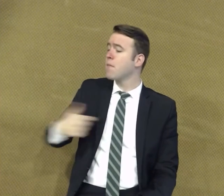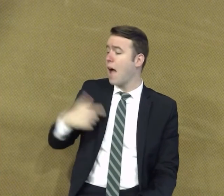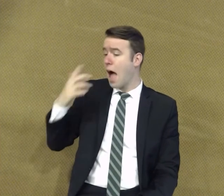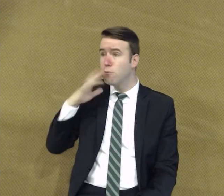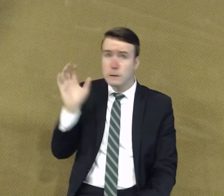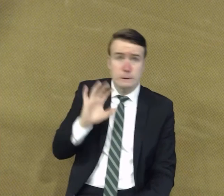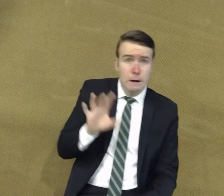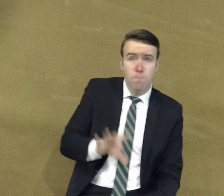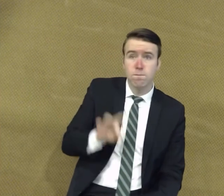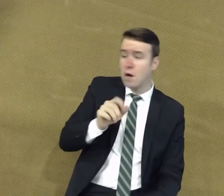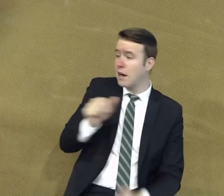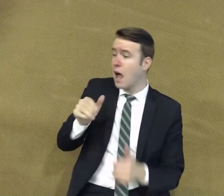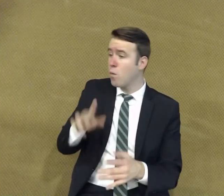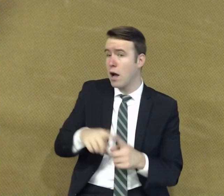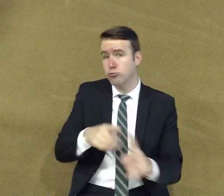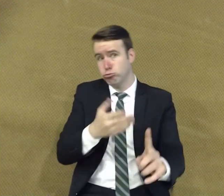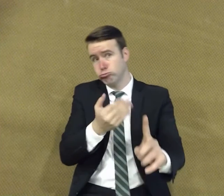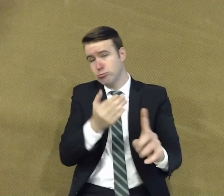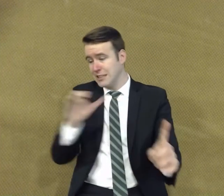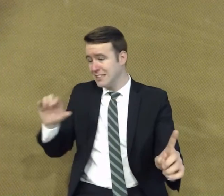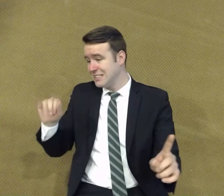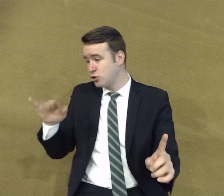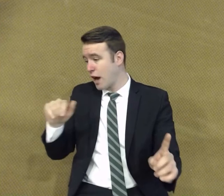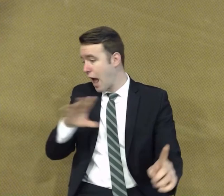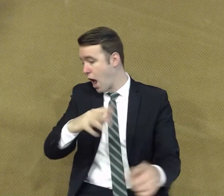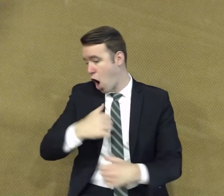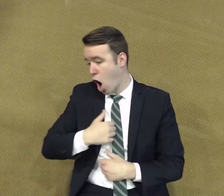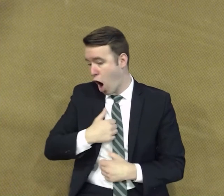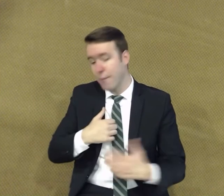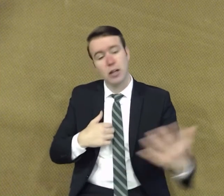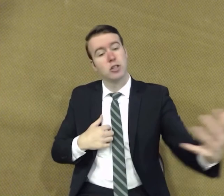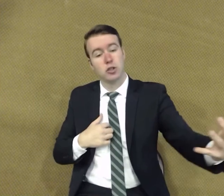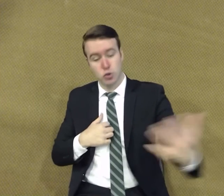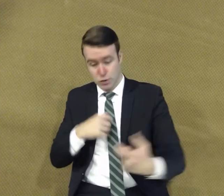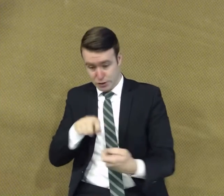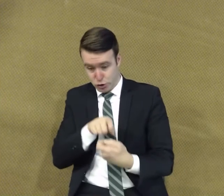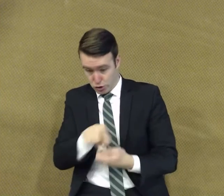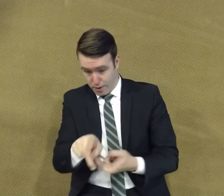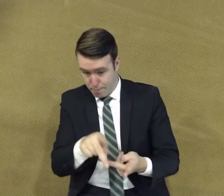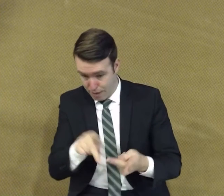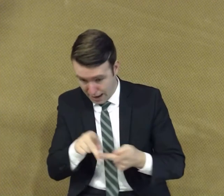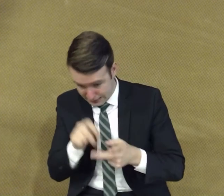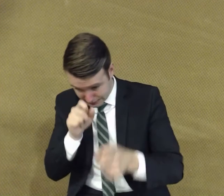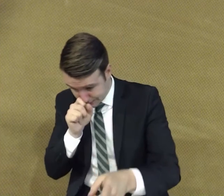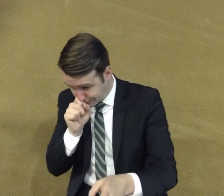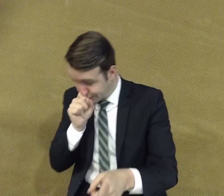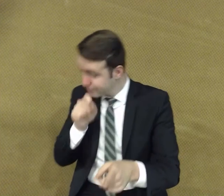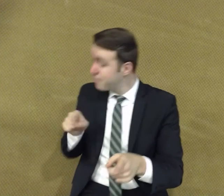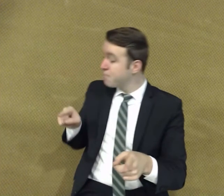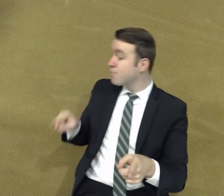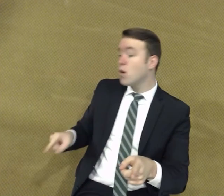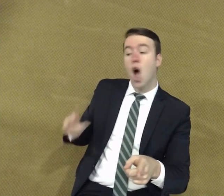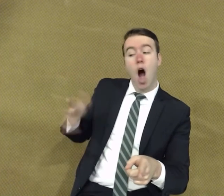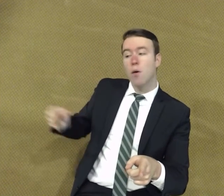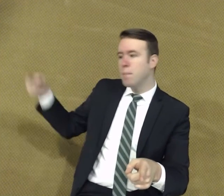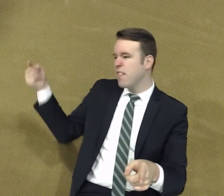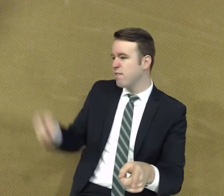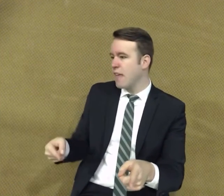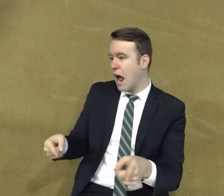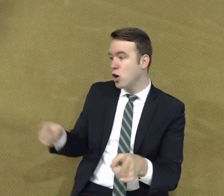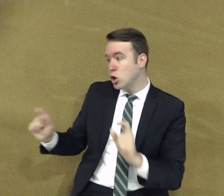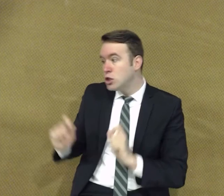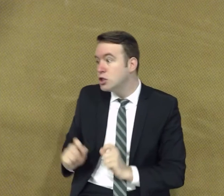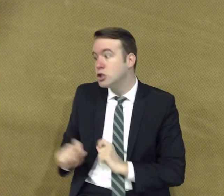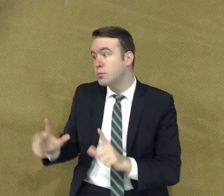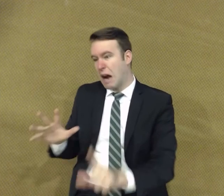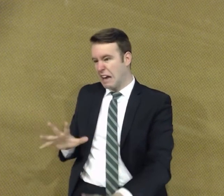I will find a way to draw Sisera and his army to a certain place, and you already be there, and you